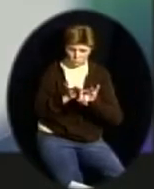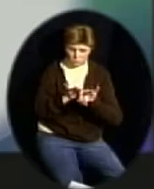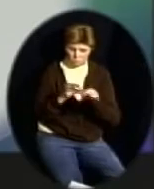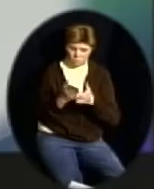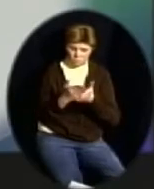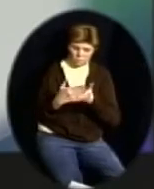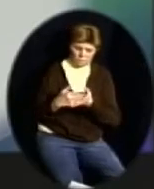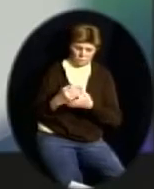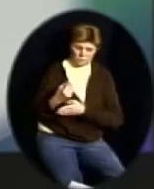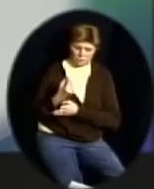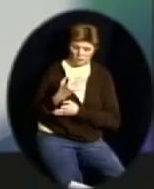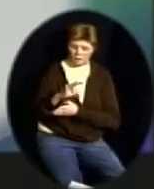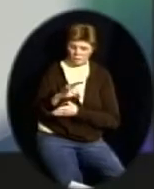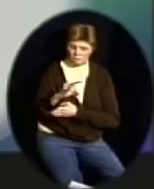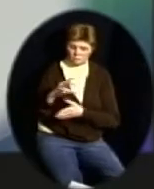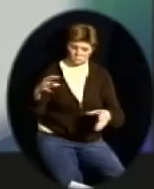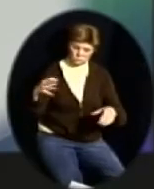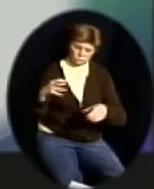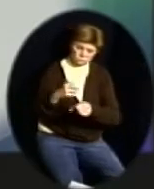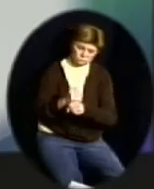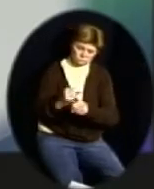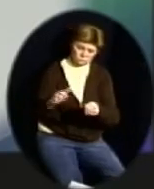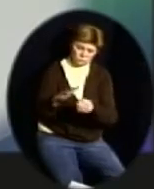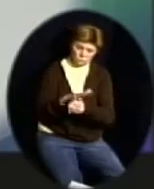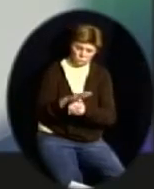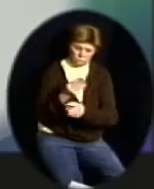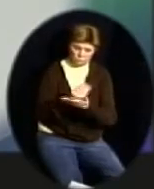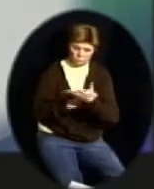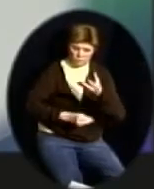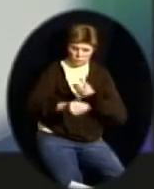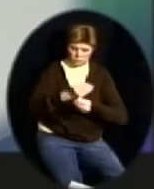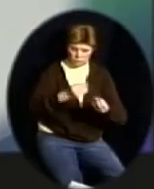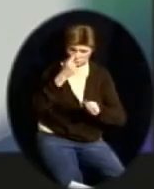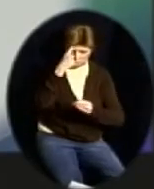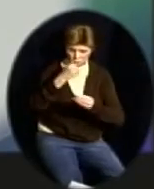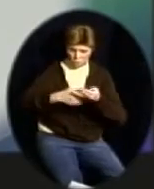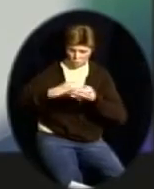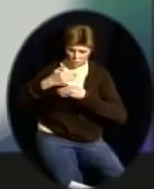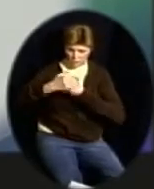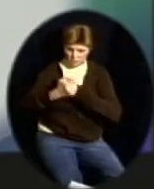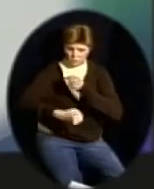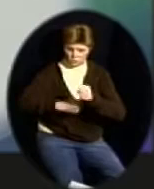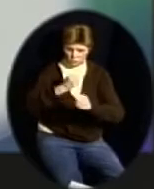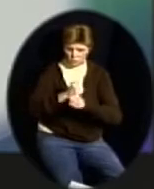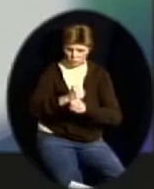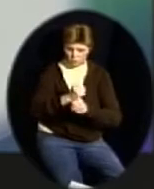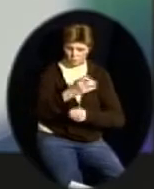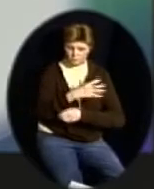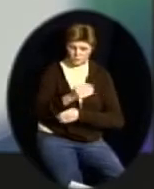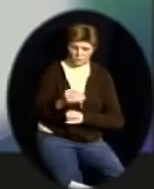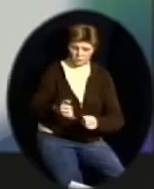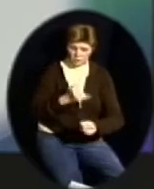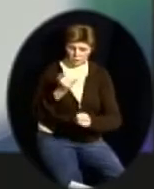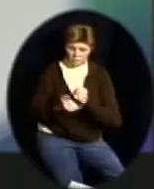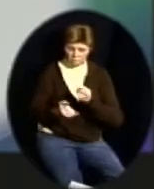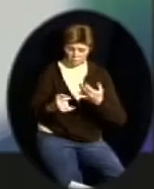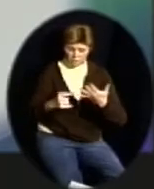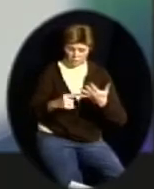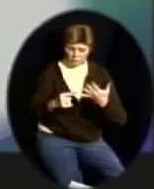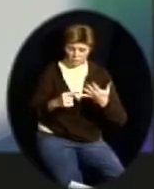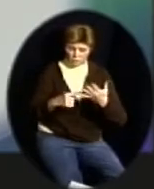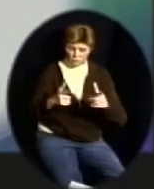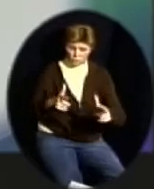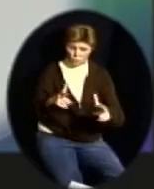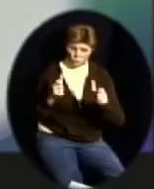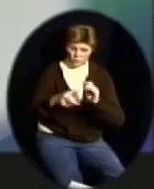component of the total budget and where we're going to be moving next year. And finally, a quick review on historical levies and sort of